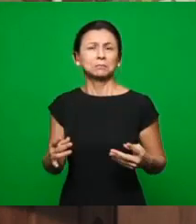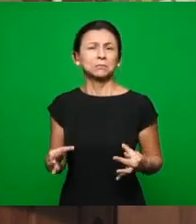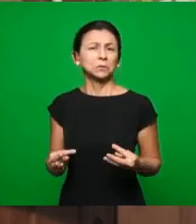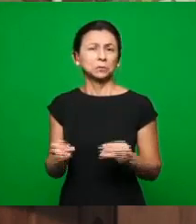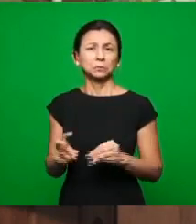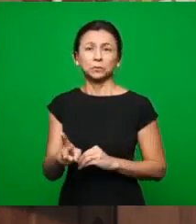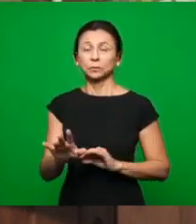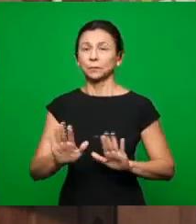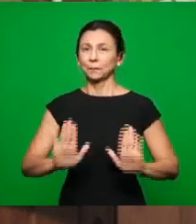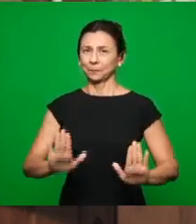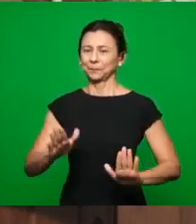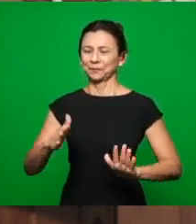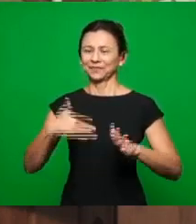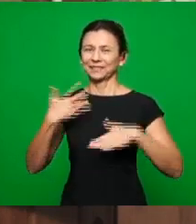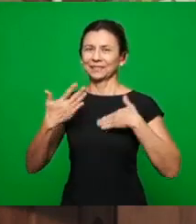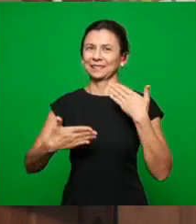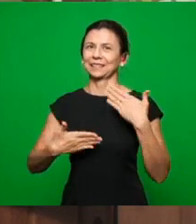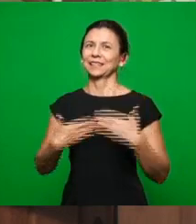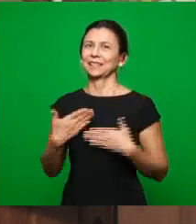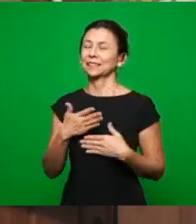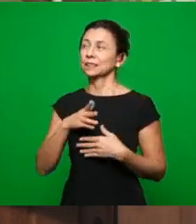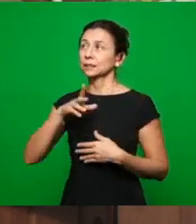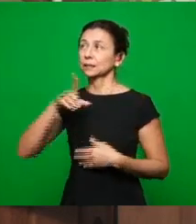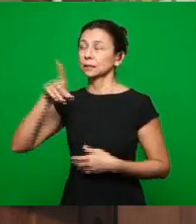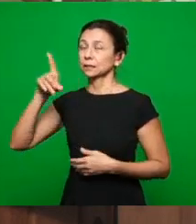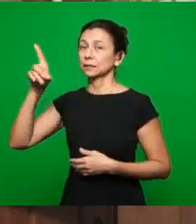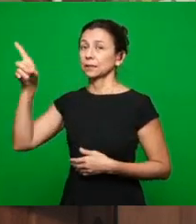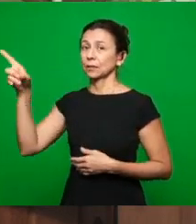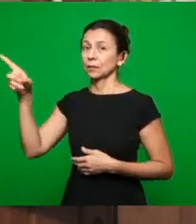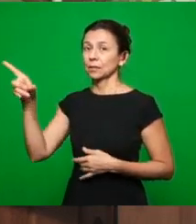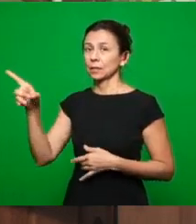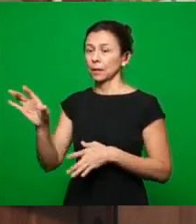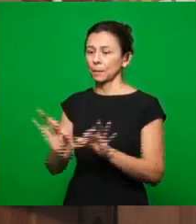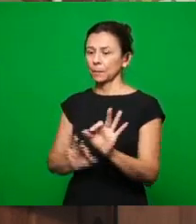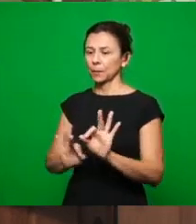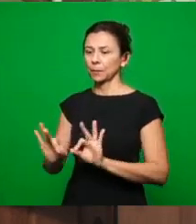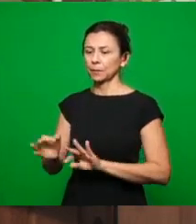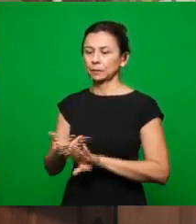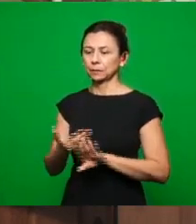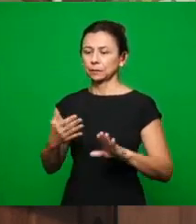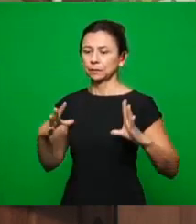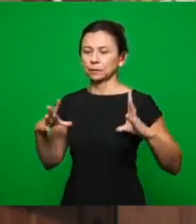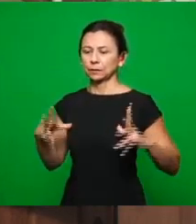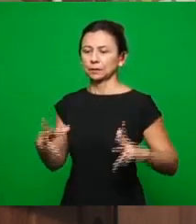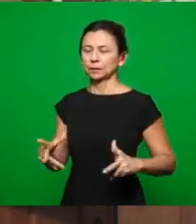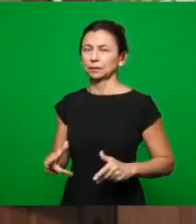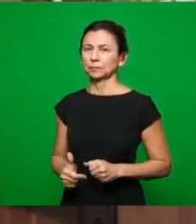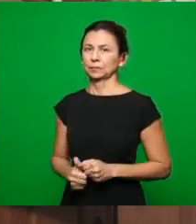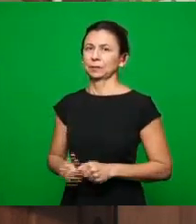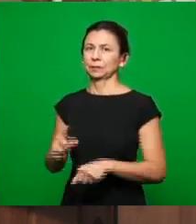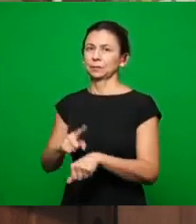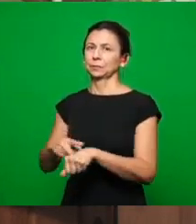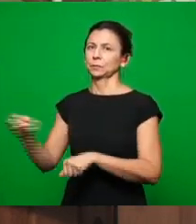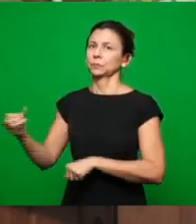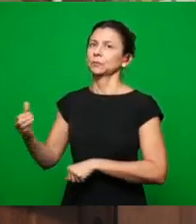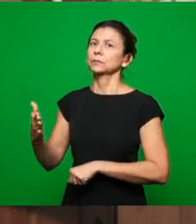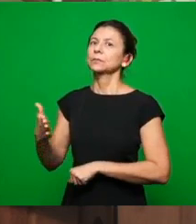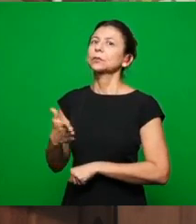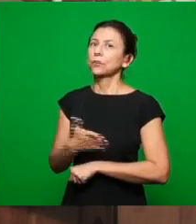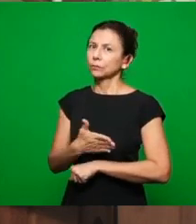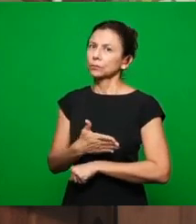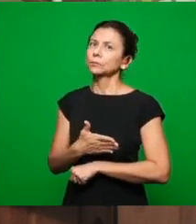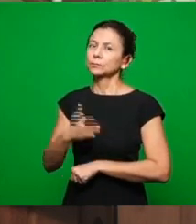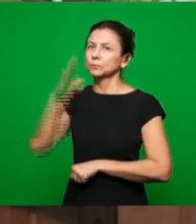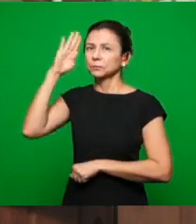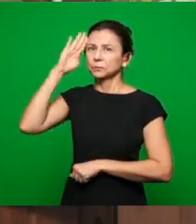But what brings us joy is to know that we are being prepared for a new journey,